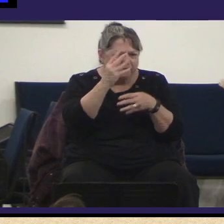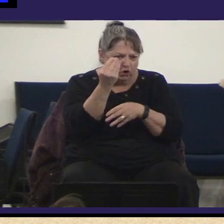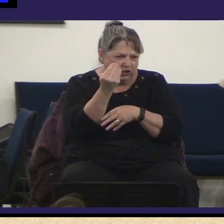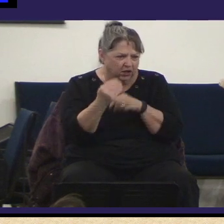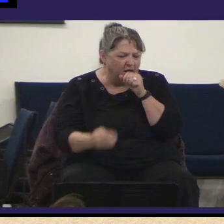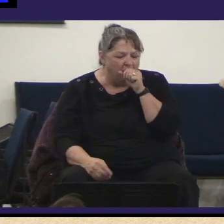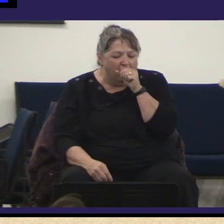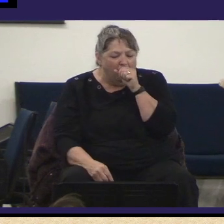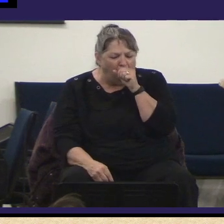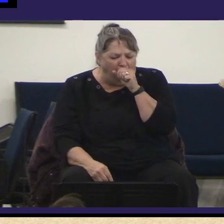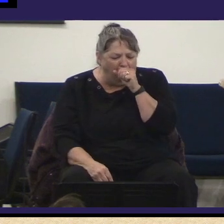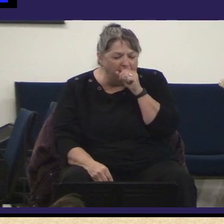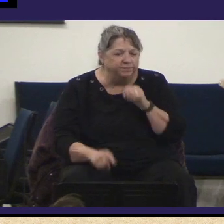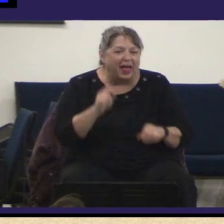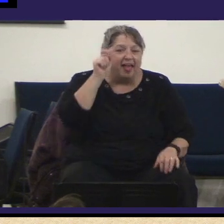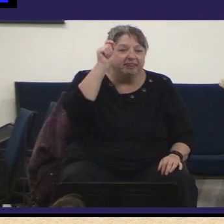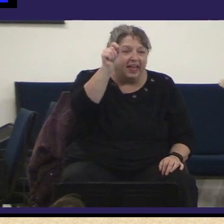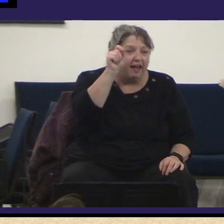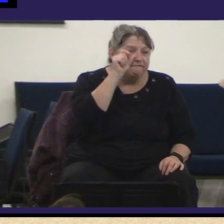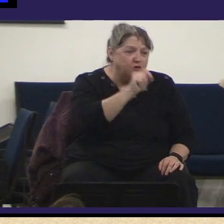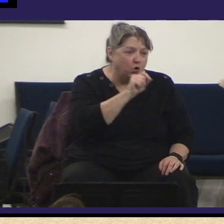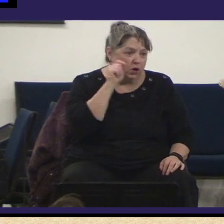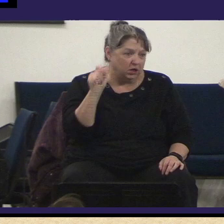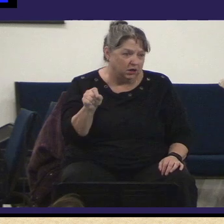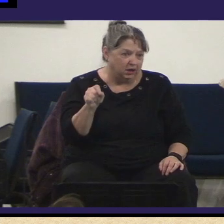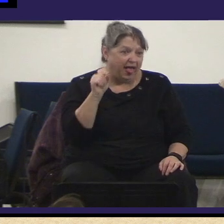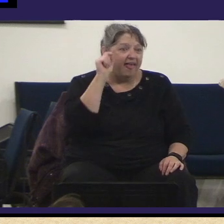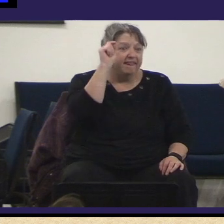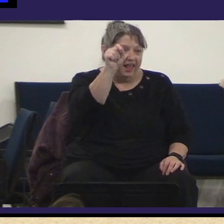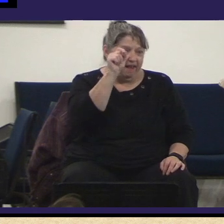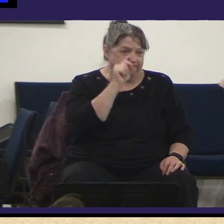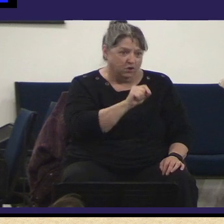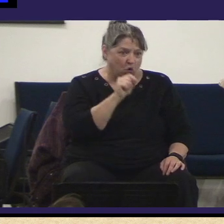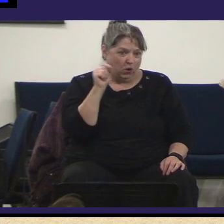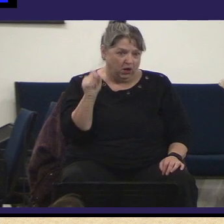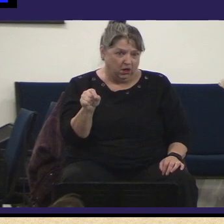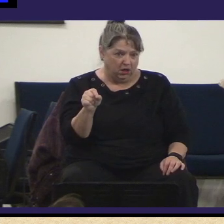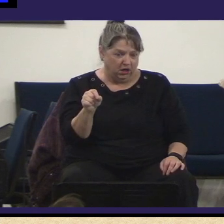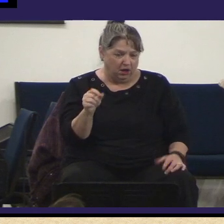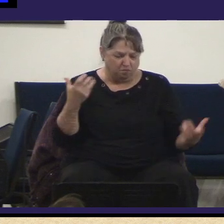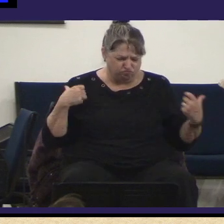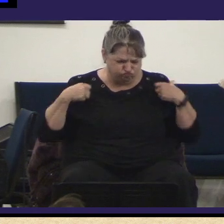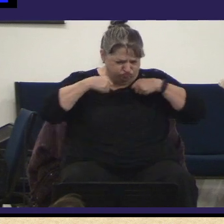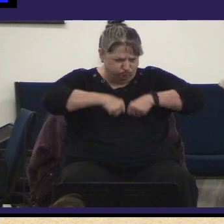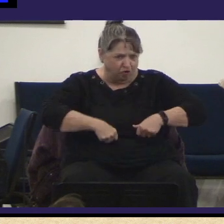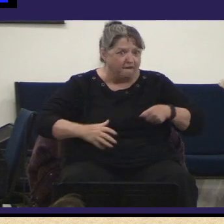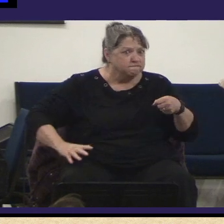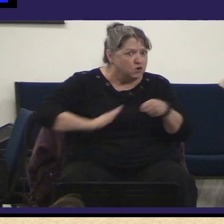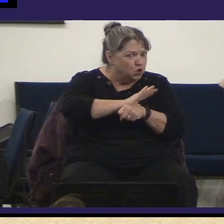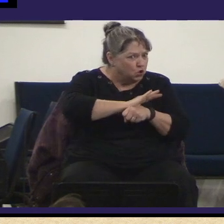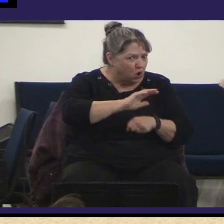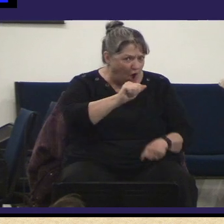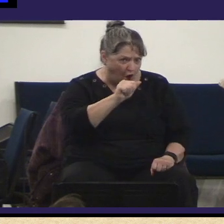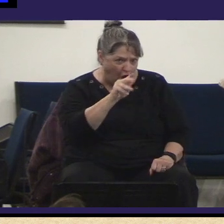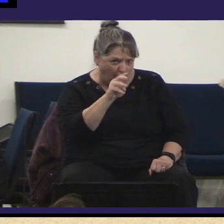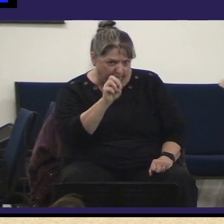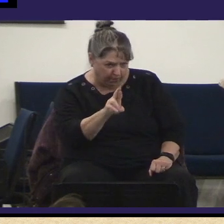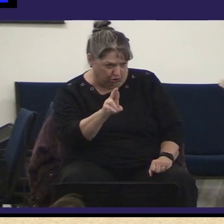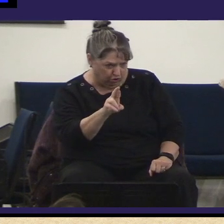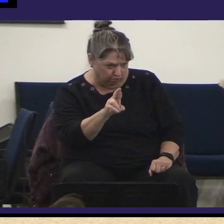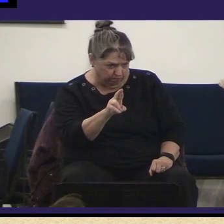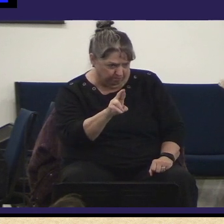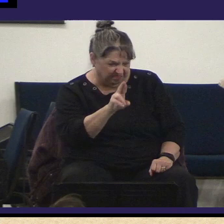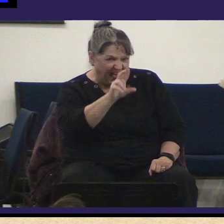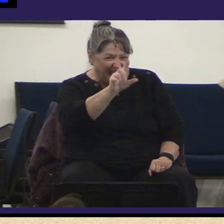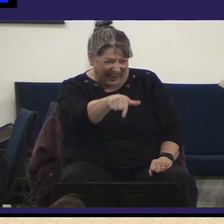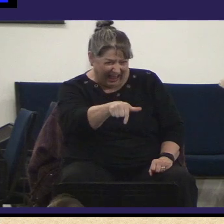verse 14. Paul says, therefore, put on the full armor of God so that when the day of evil comes,